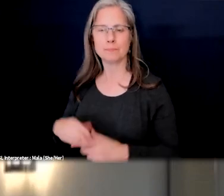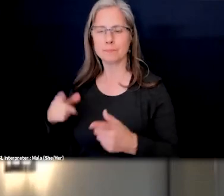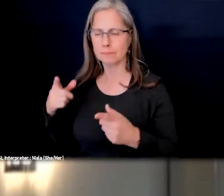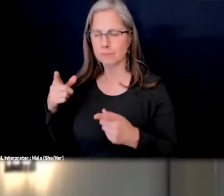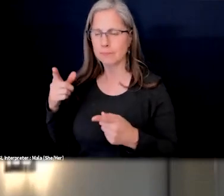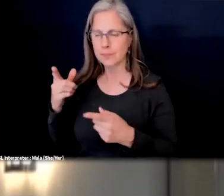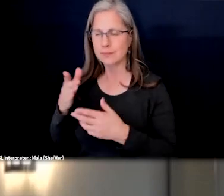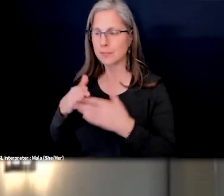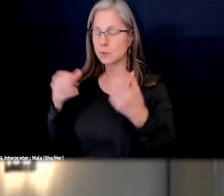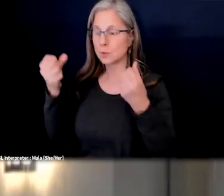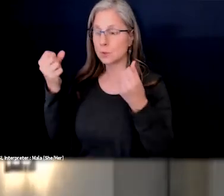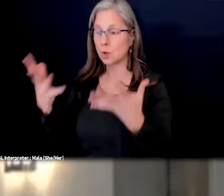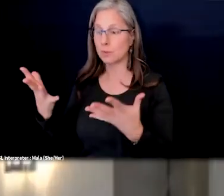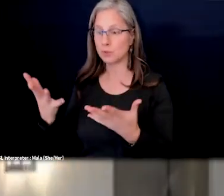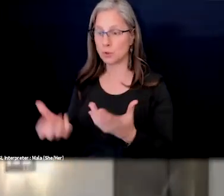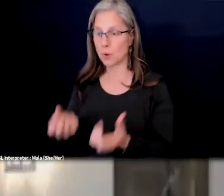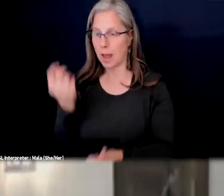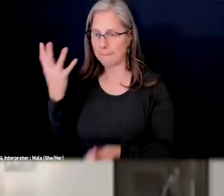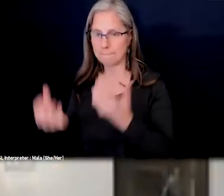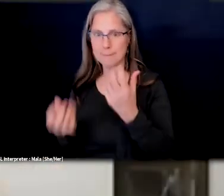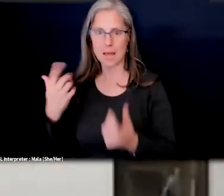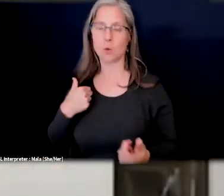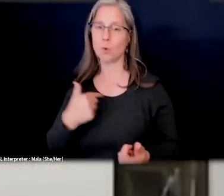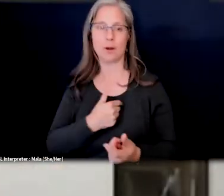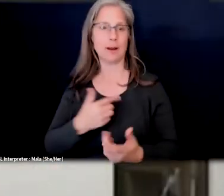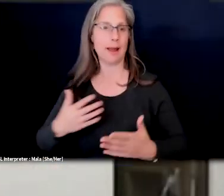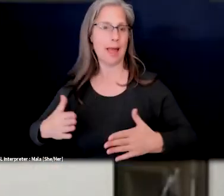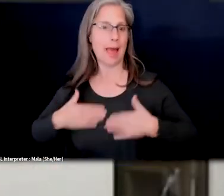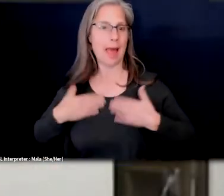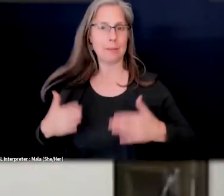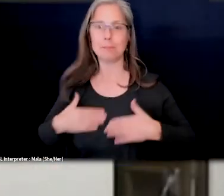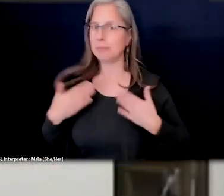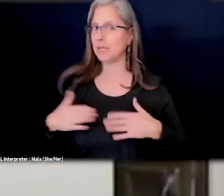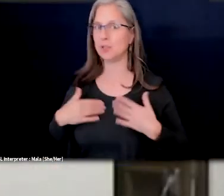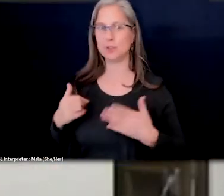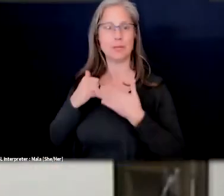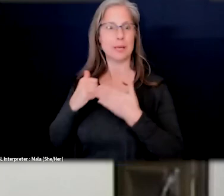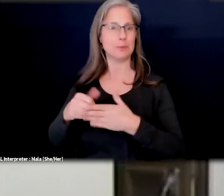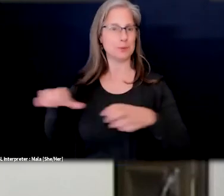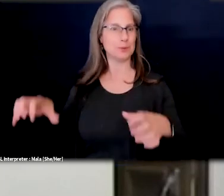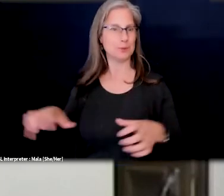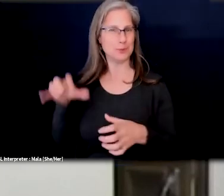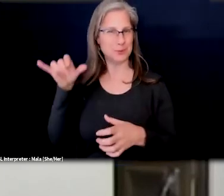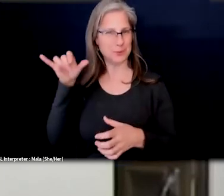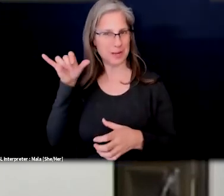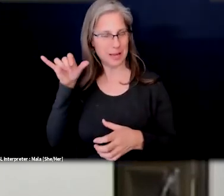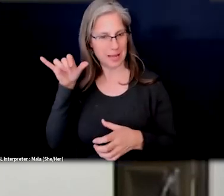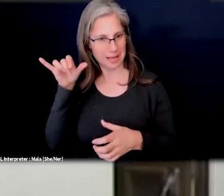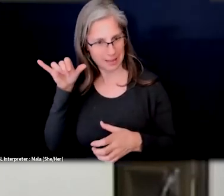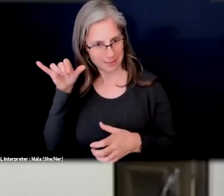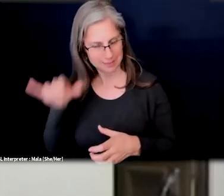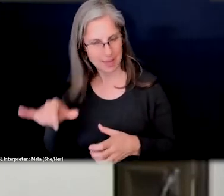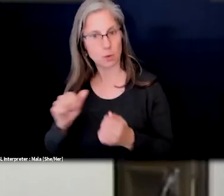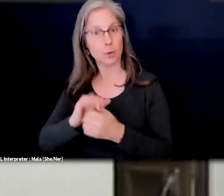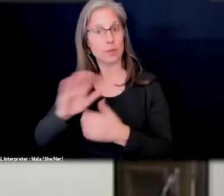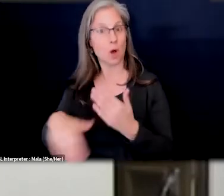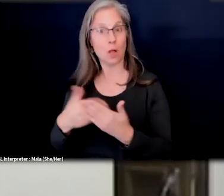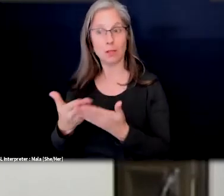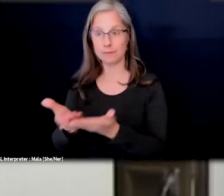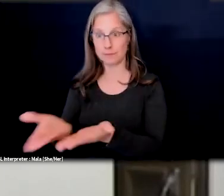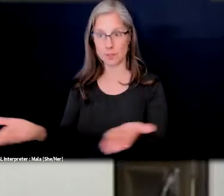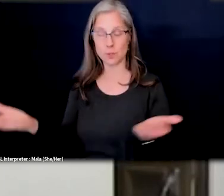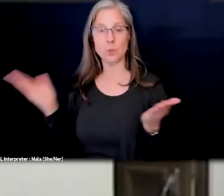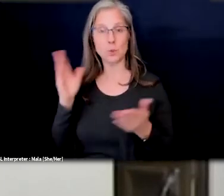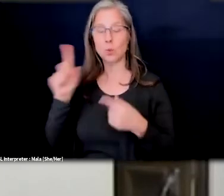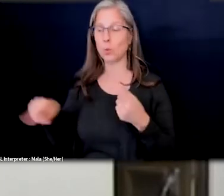There's so much to unpack, and we're happy to be able to do that with all of you